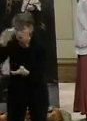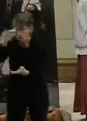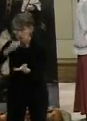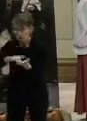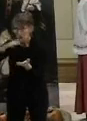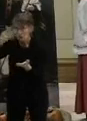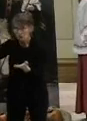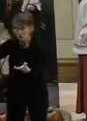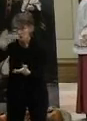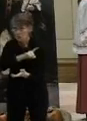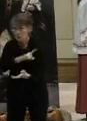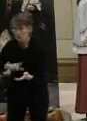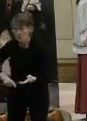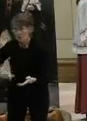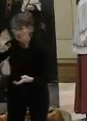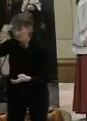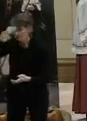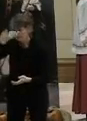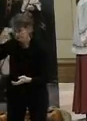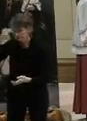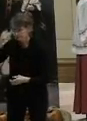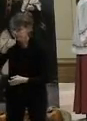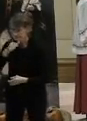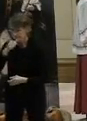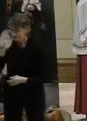you, O Lord.